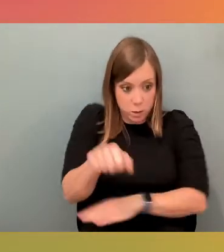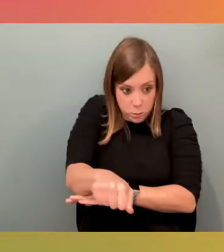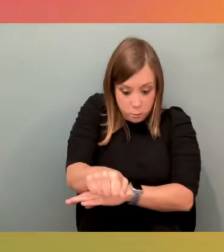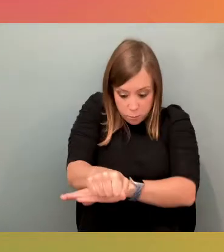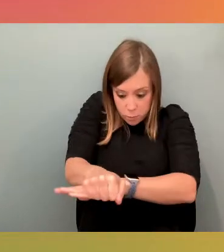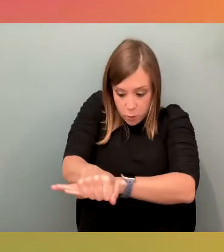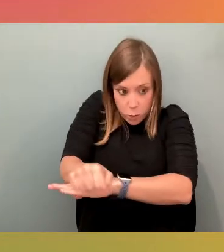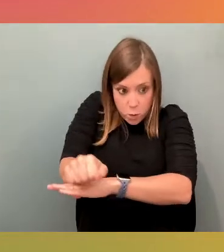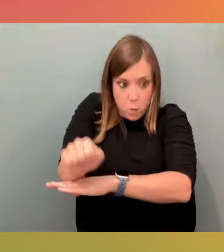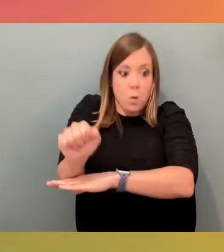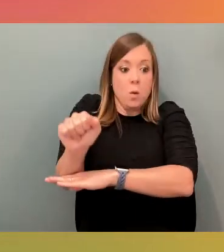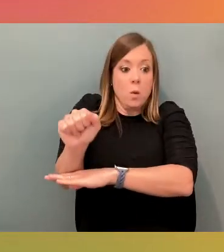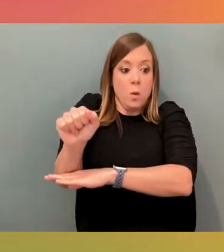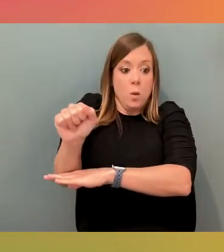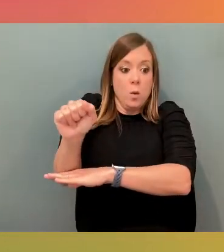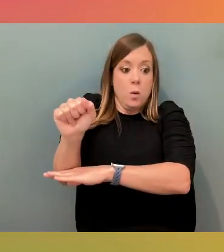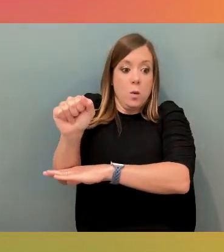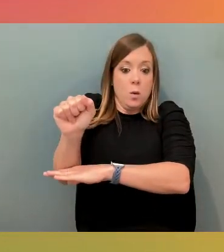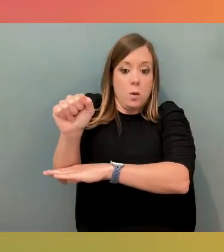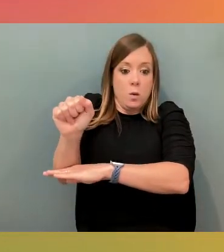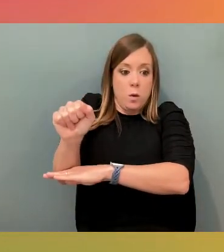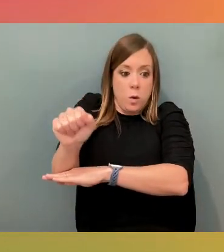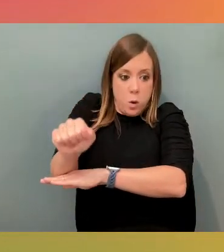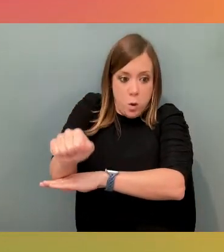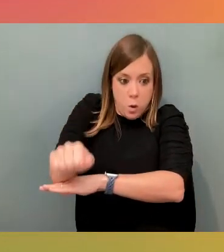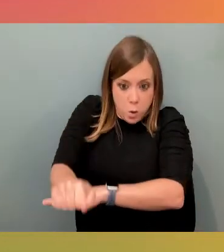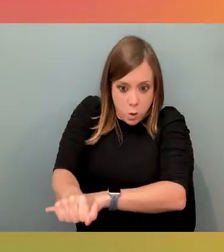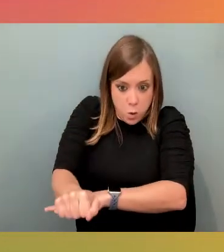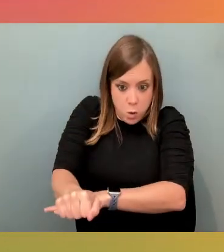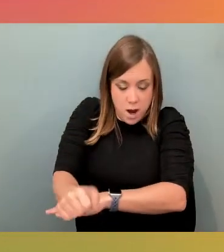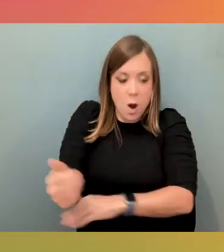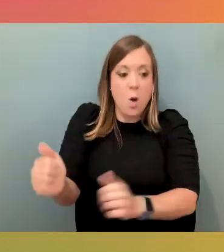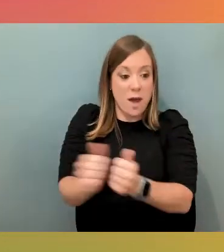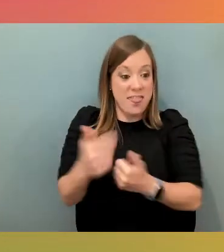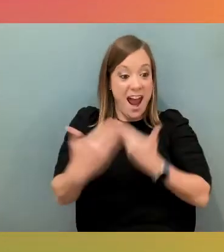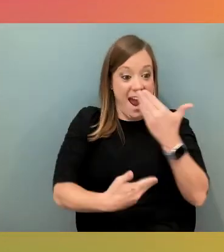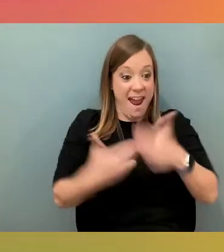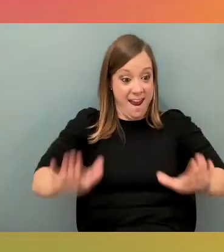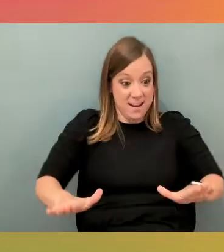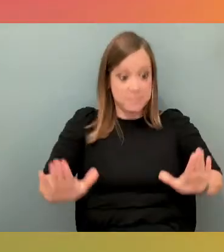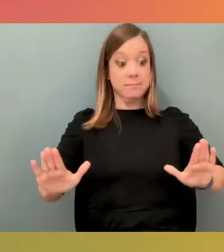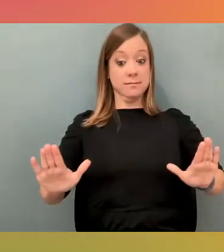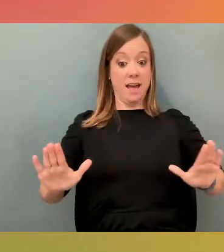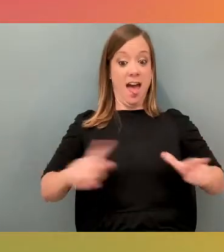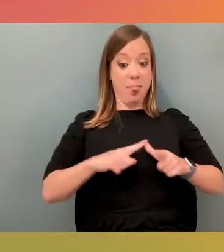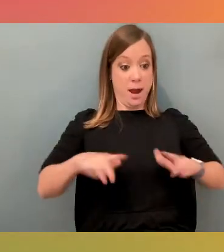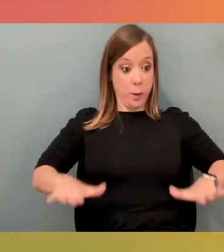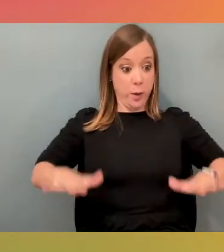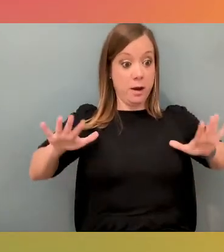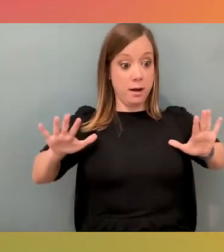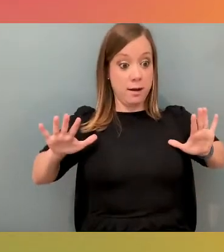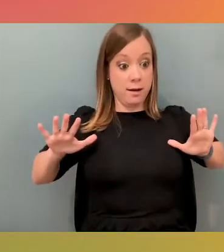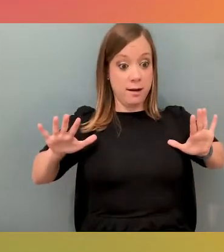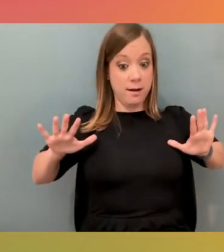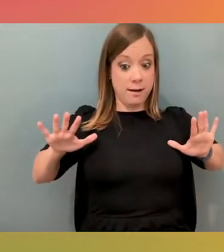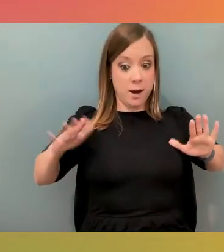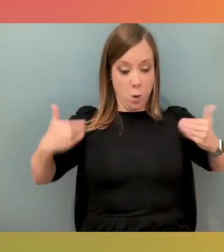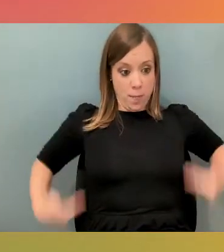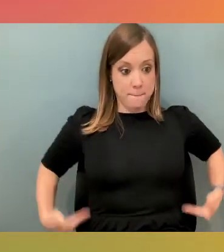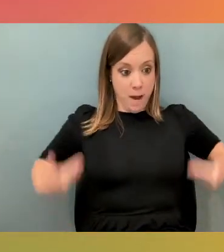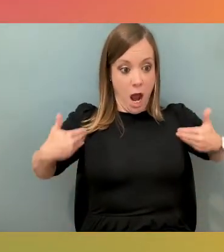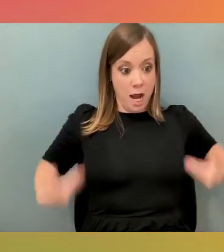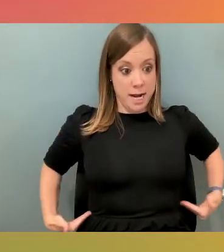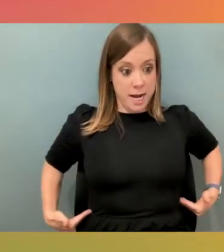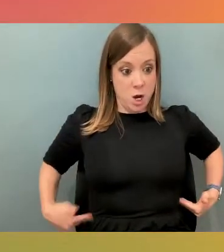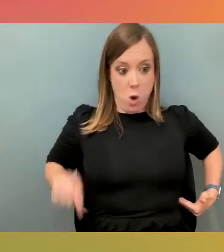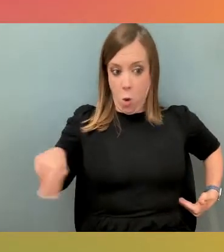up. Find that cobra pose with the hands first. And then option to lift up the hands, activate your